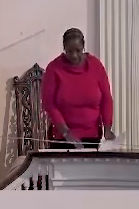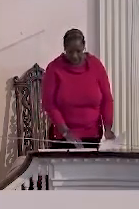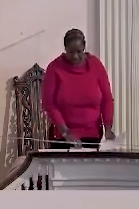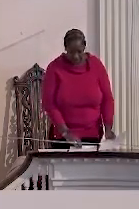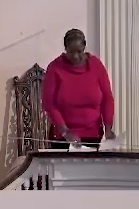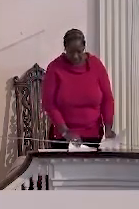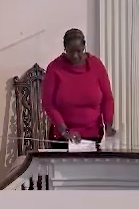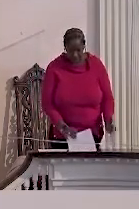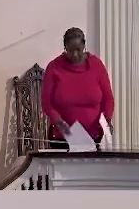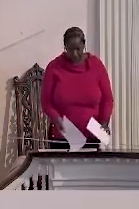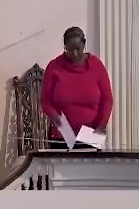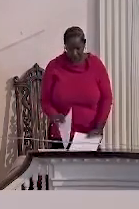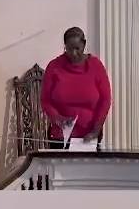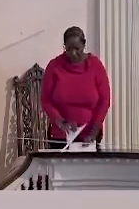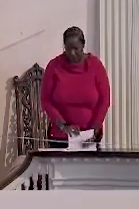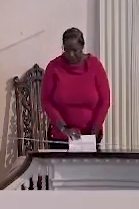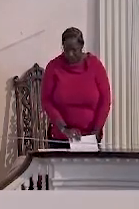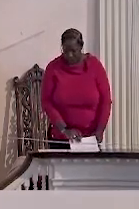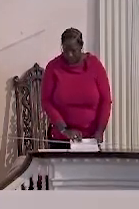Will you pray with me now?